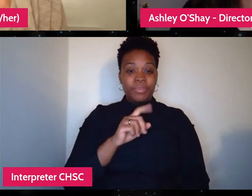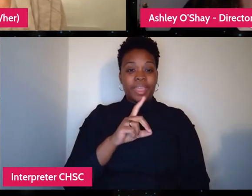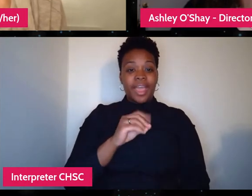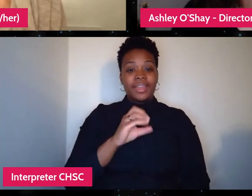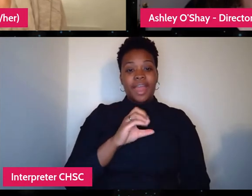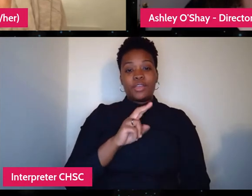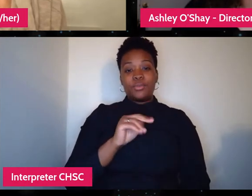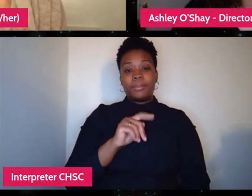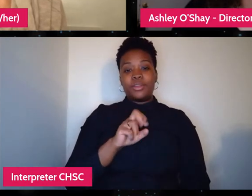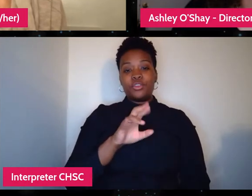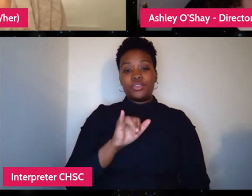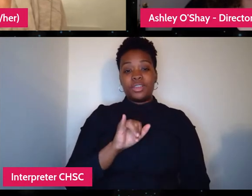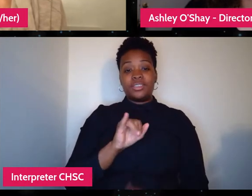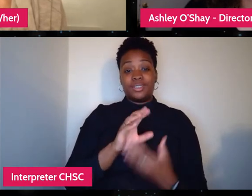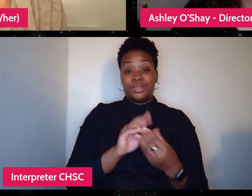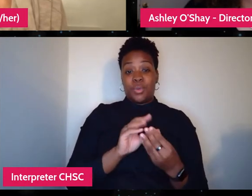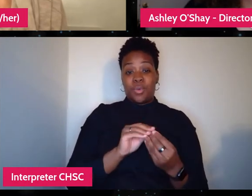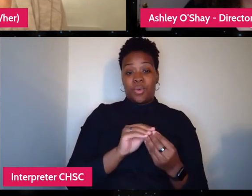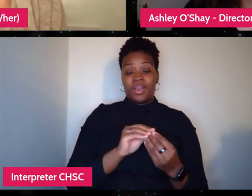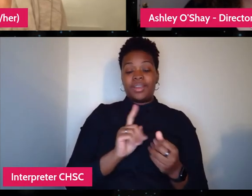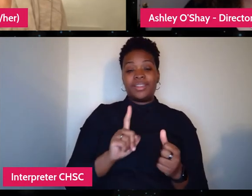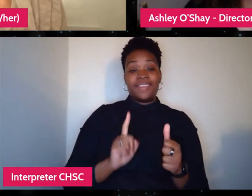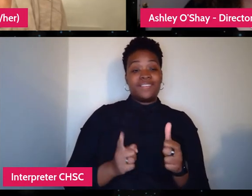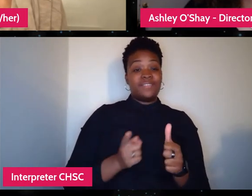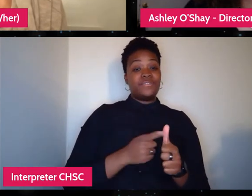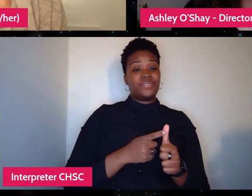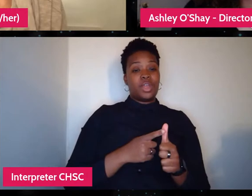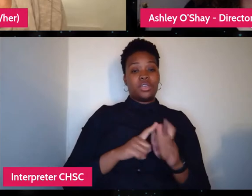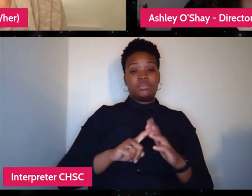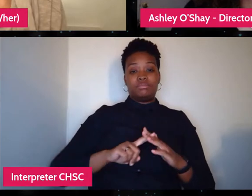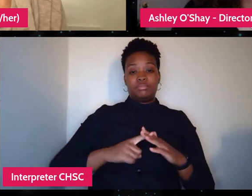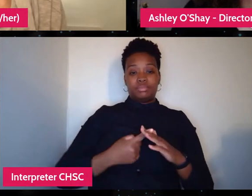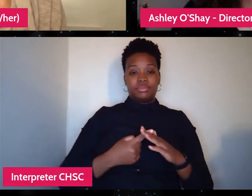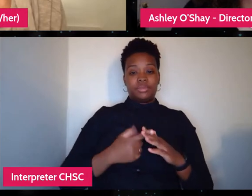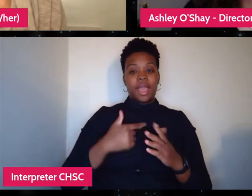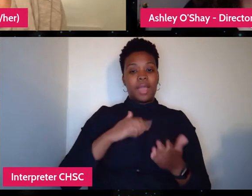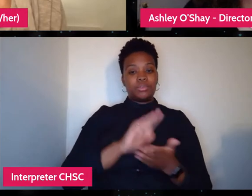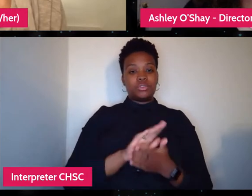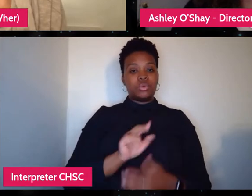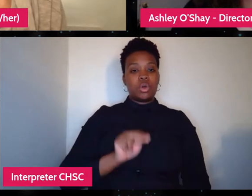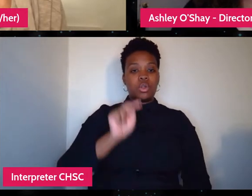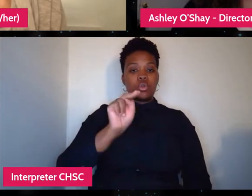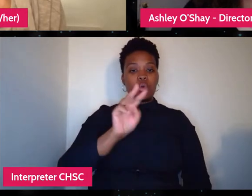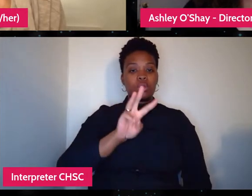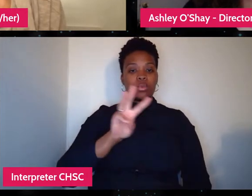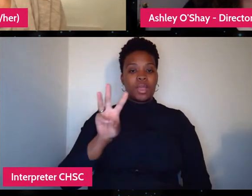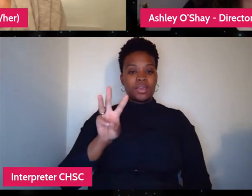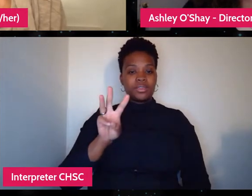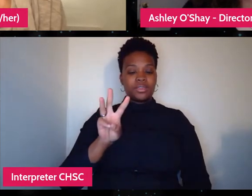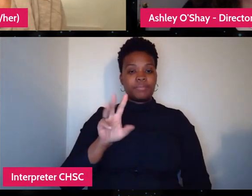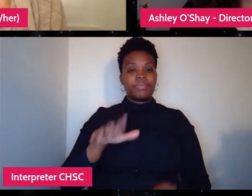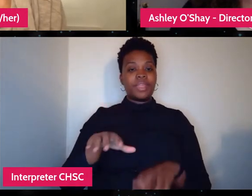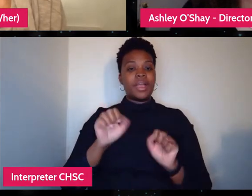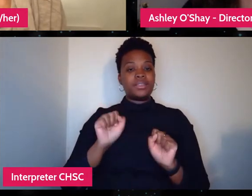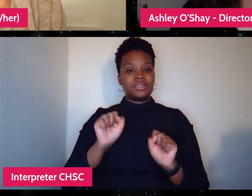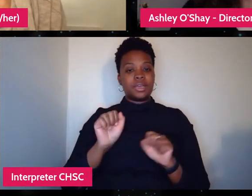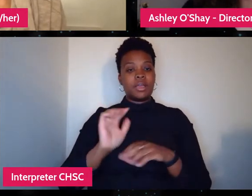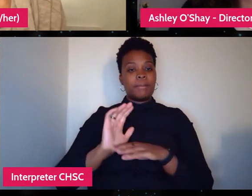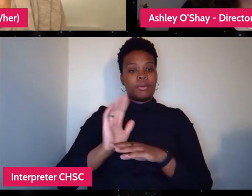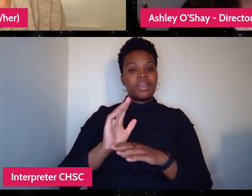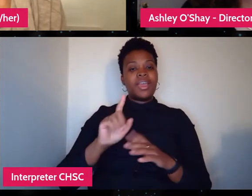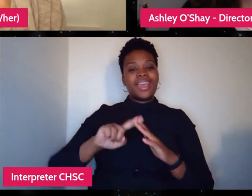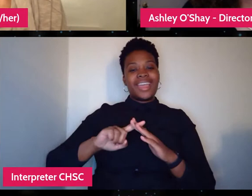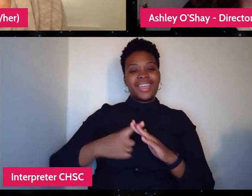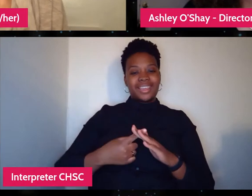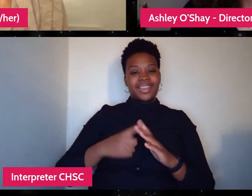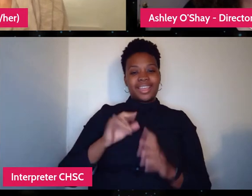particular, I think first sparked for me when I was at school at Northwestern, and I took an intro to